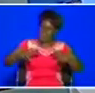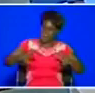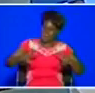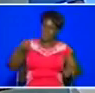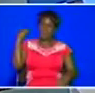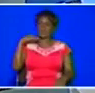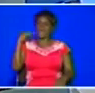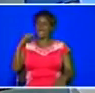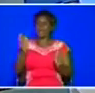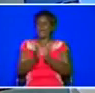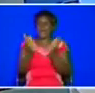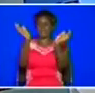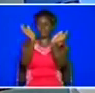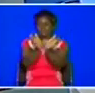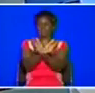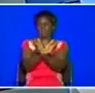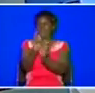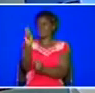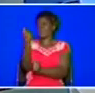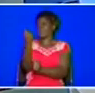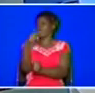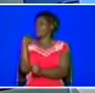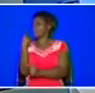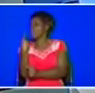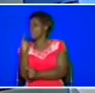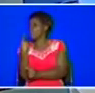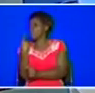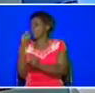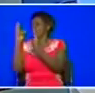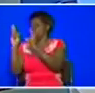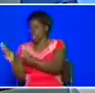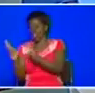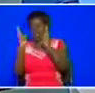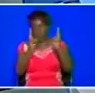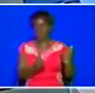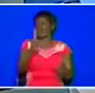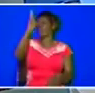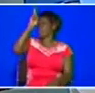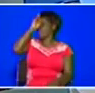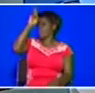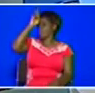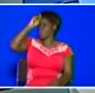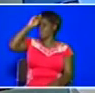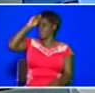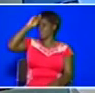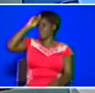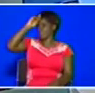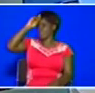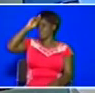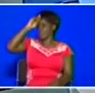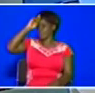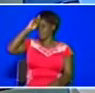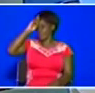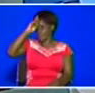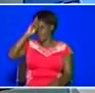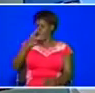and apprehension of alleged offenders. And in Kenya, that would be who? That would be the regular police. I see. Yes. The sense we got